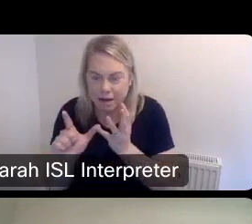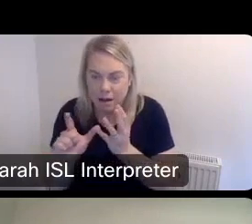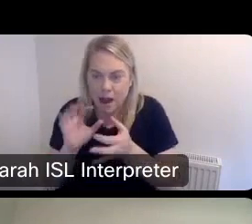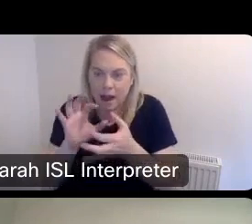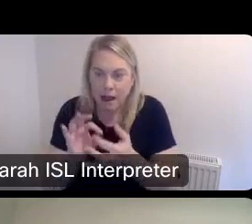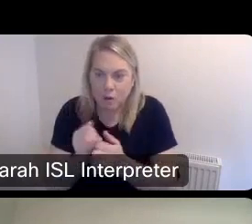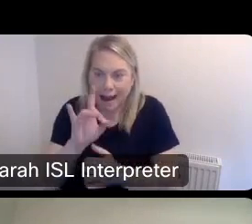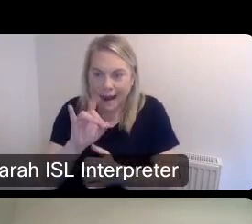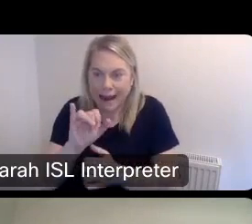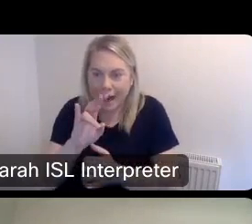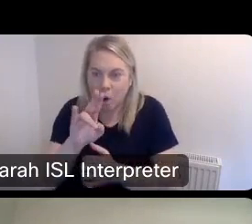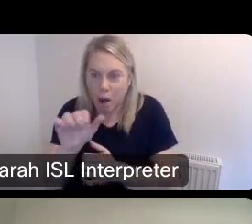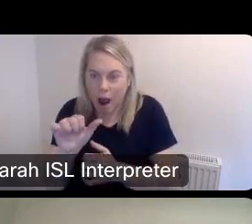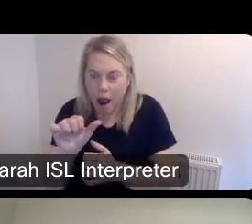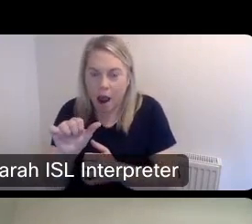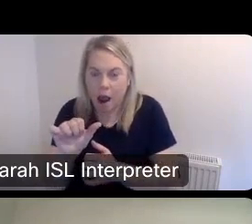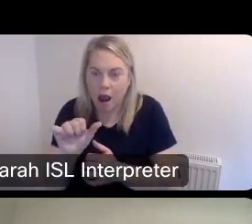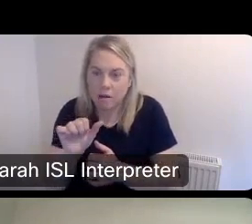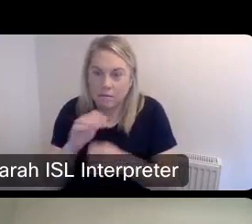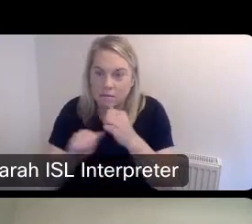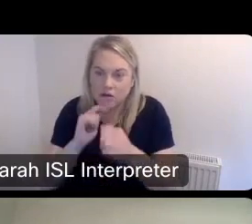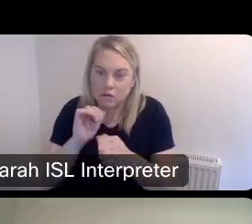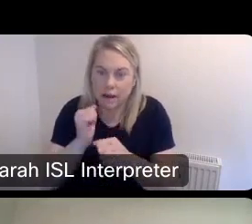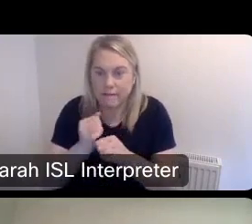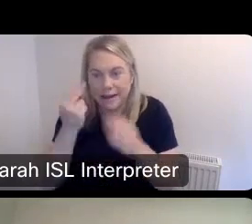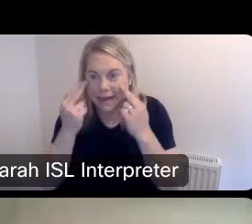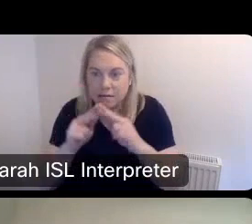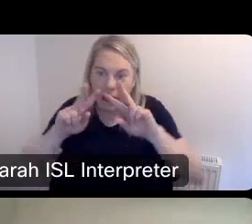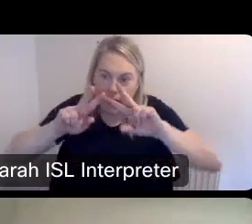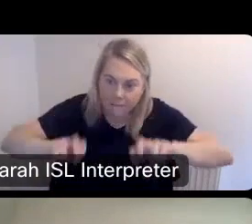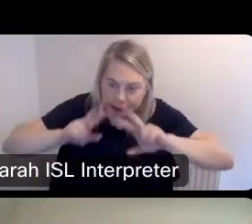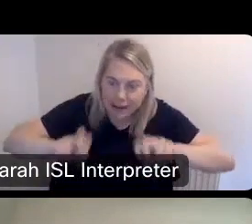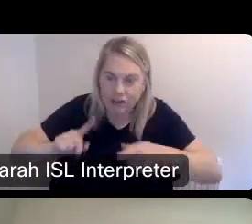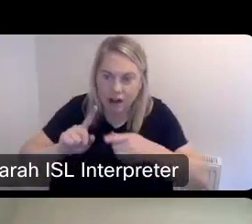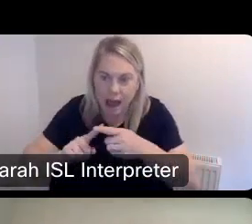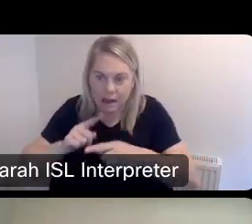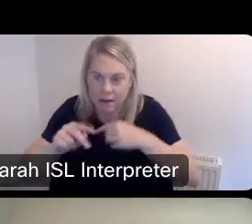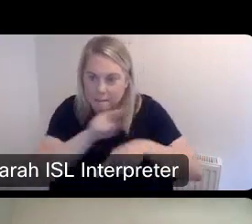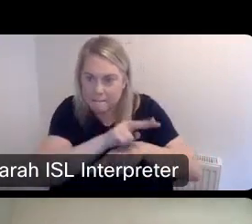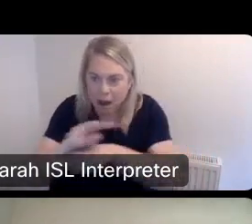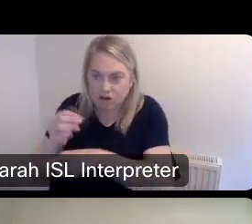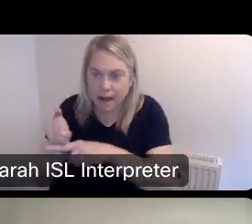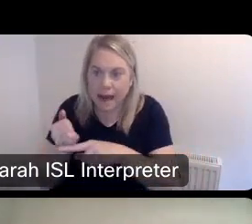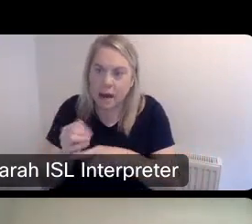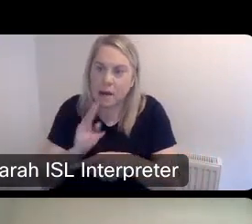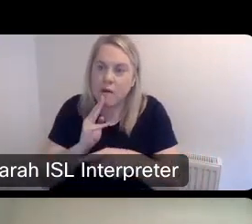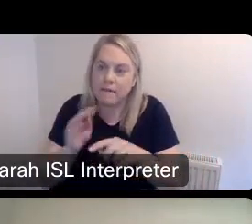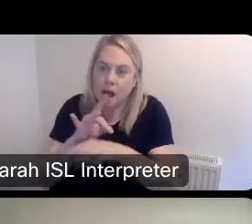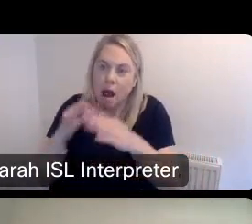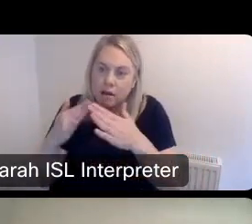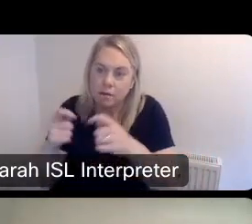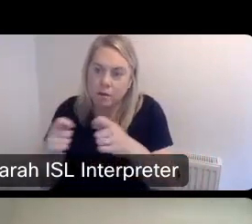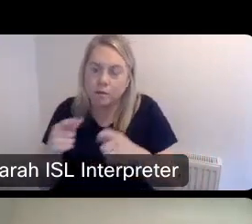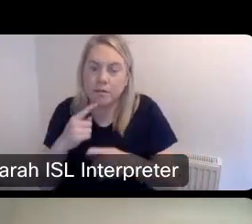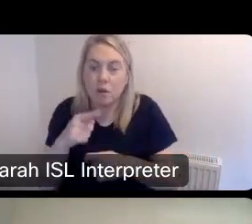to HICWA to carry out statutory investigations and an expansion of monitoring into private hospitals. So we know obviously